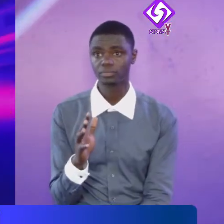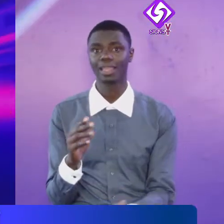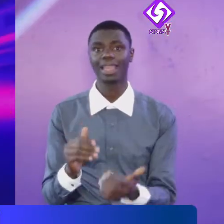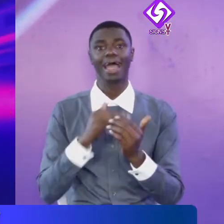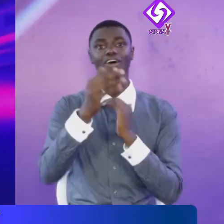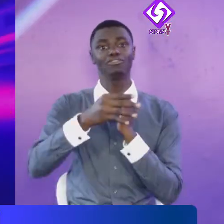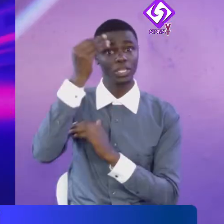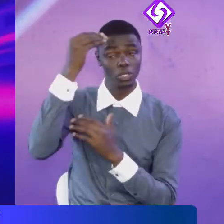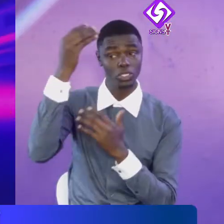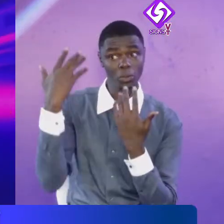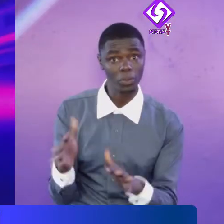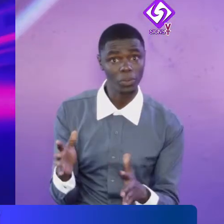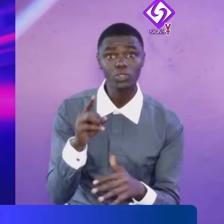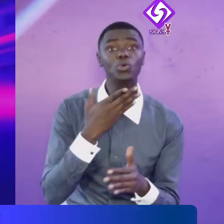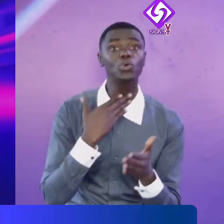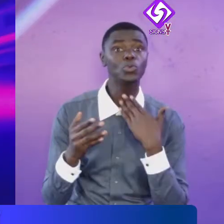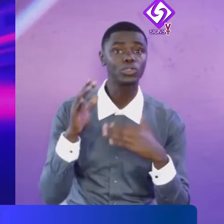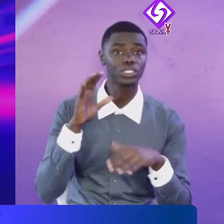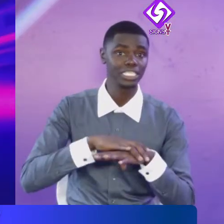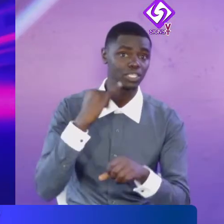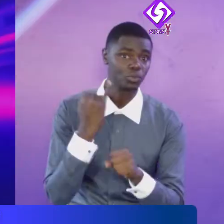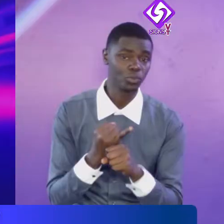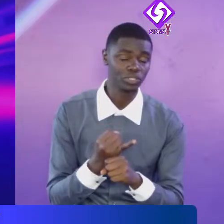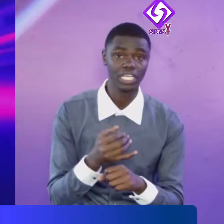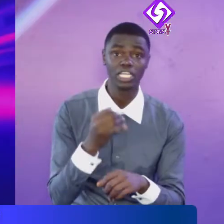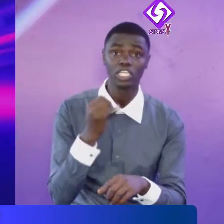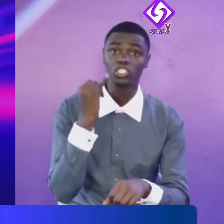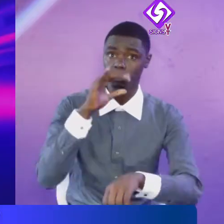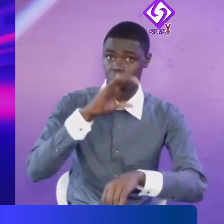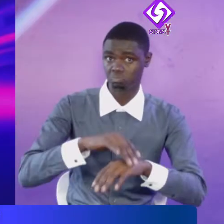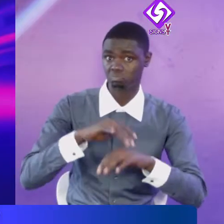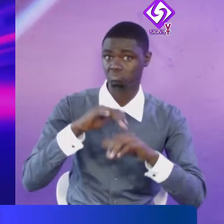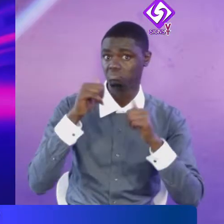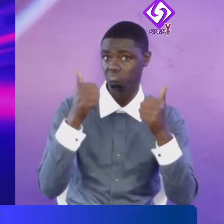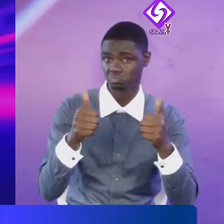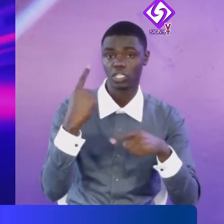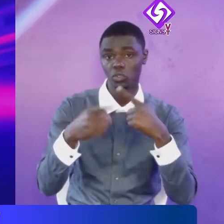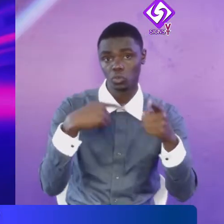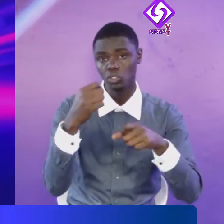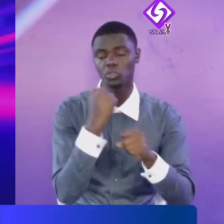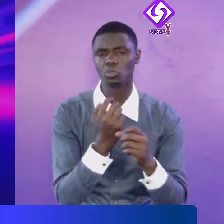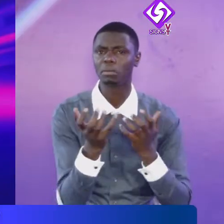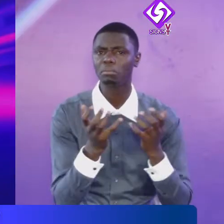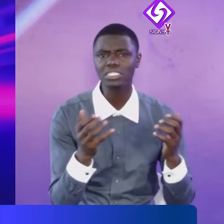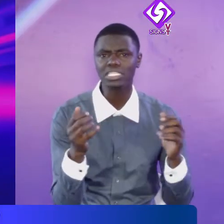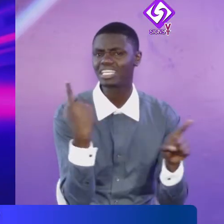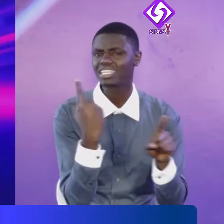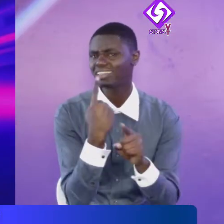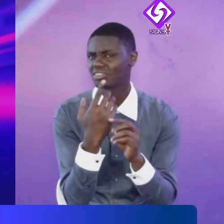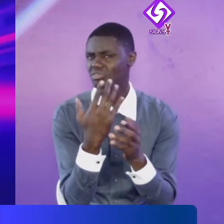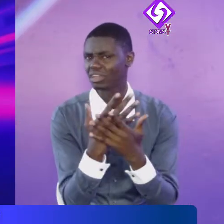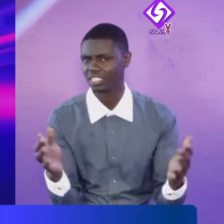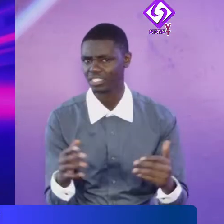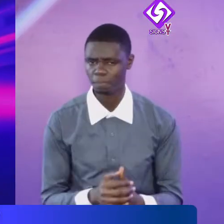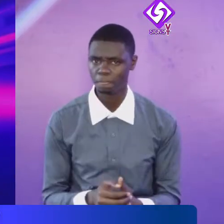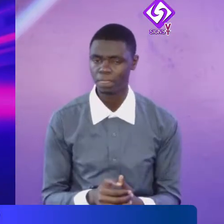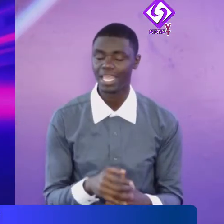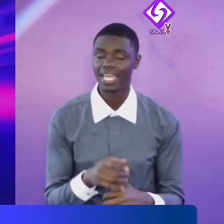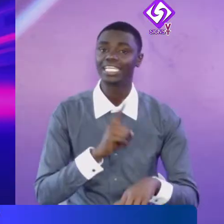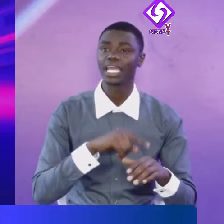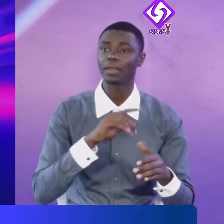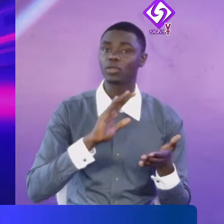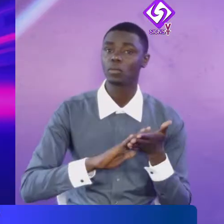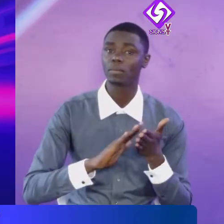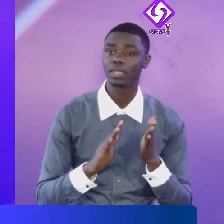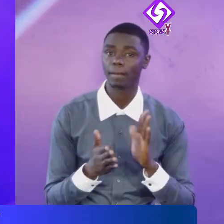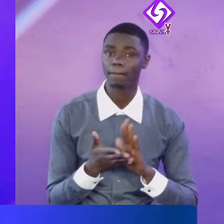education, of course, get into a good paying job or continue running businesses, something like that. Thank you. Yeah. When you become when